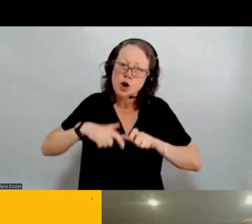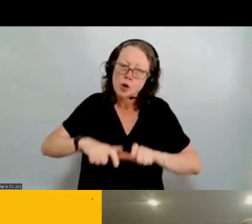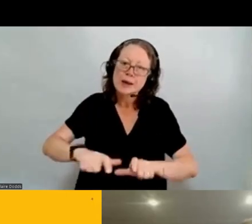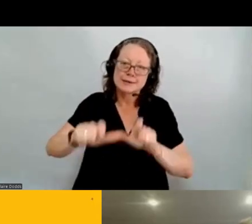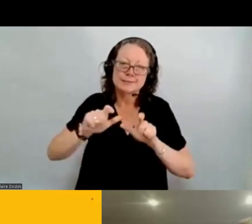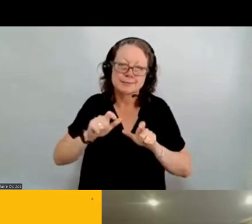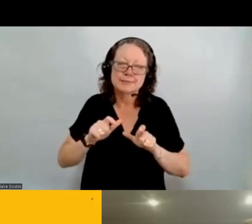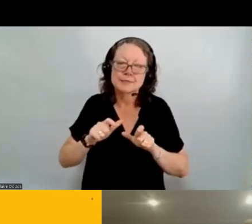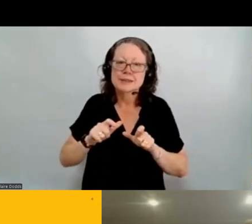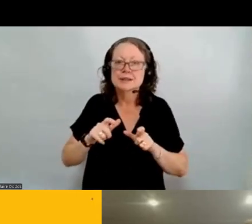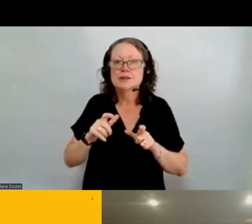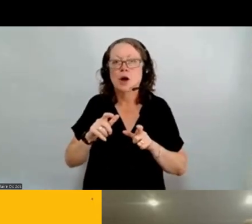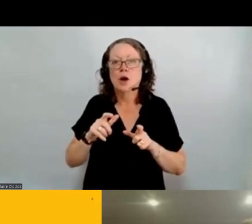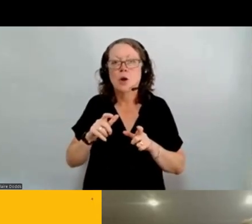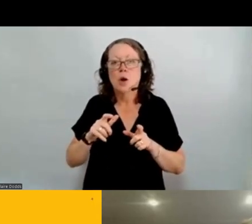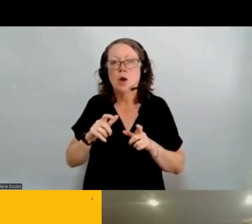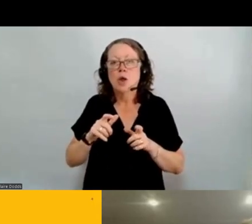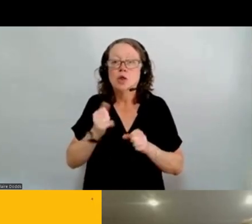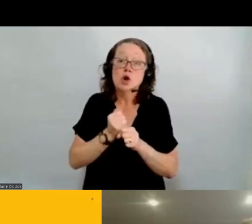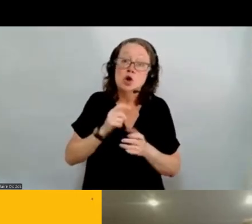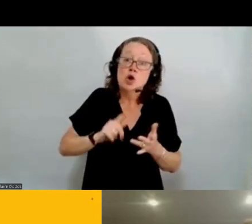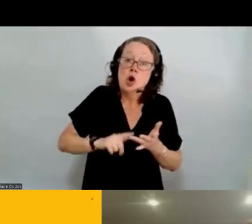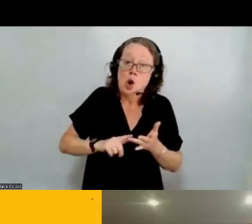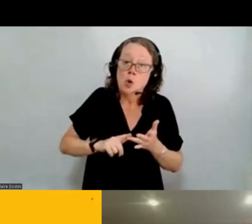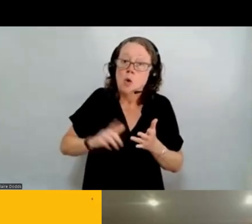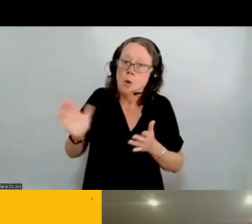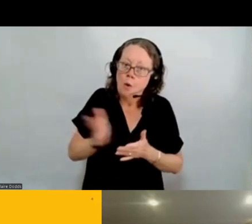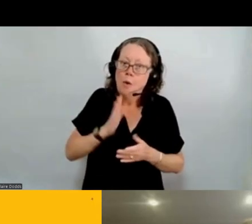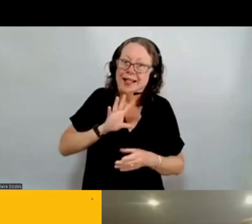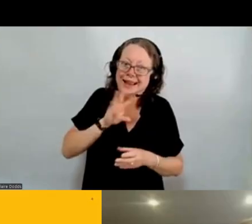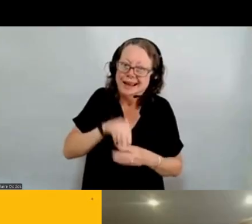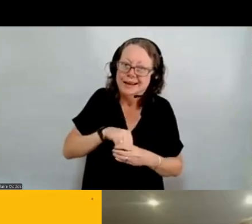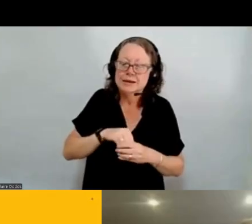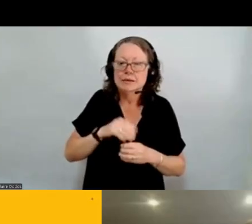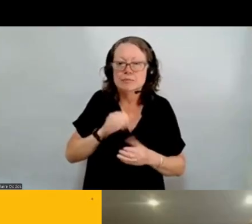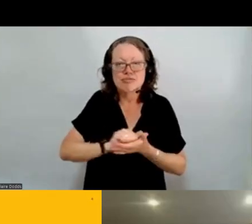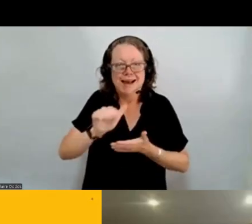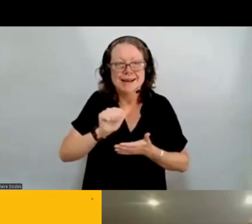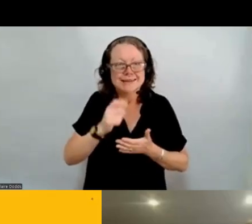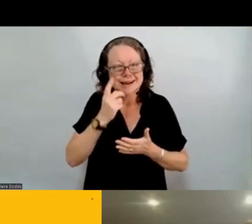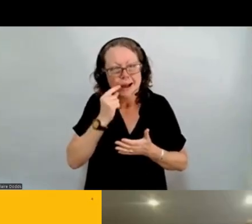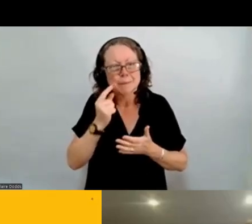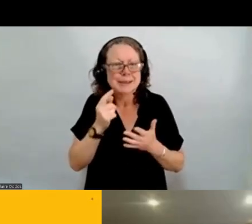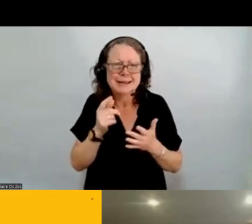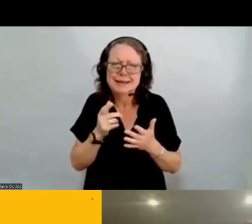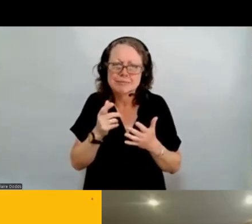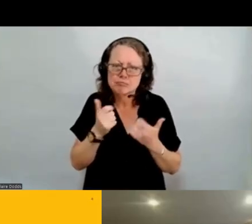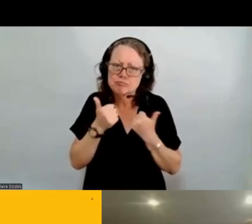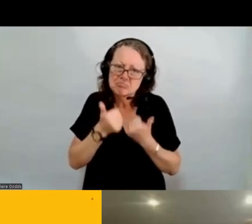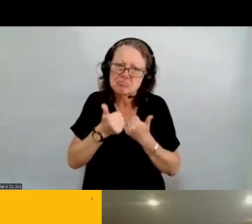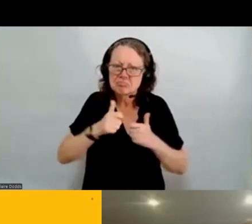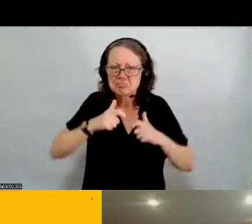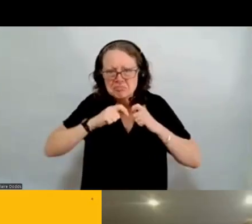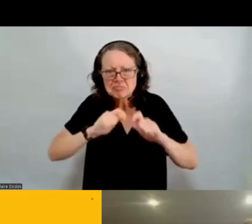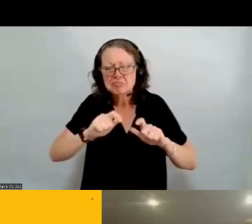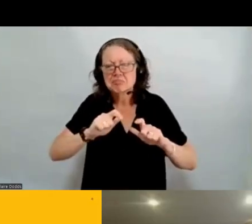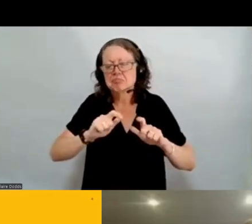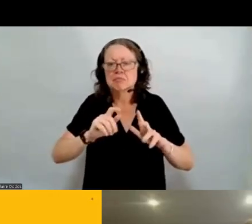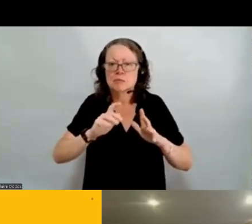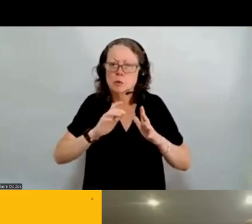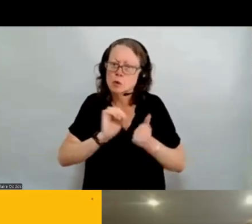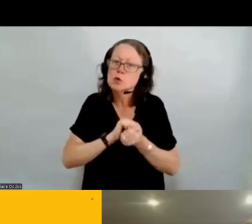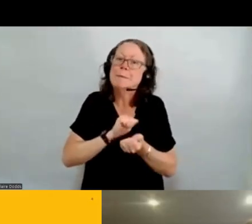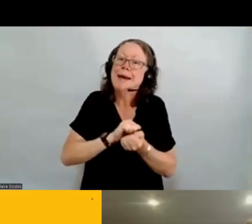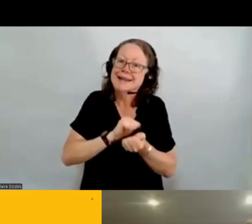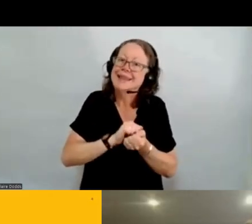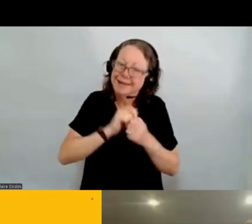In brand, which is accessible to different organizations, different individuals, can be adapted for different purposes, is really valuable. And we want to maintain that